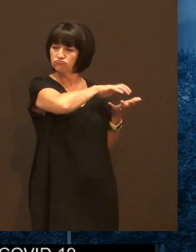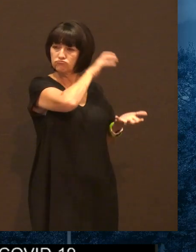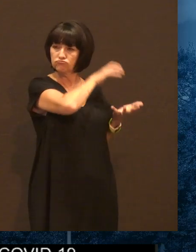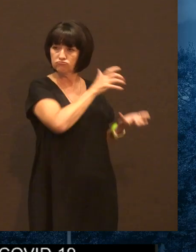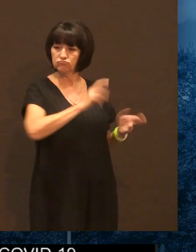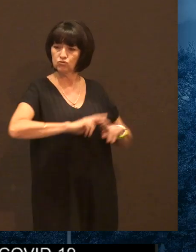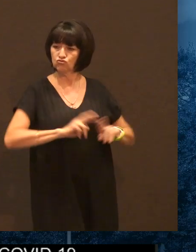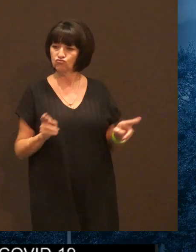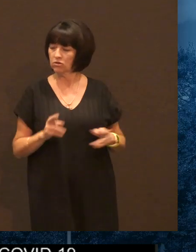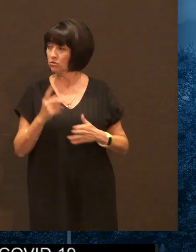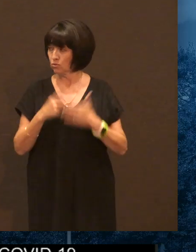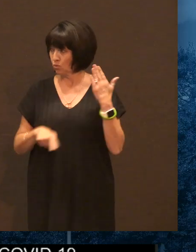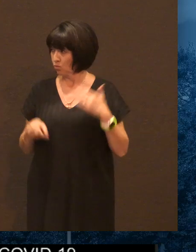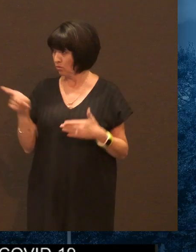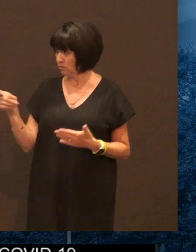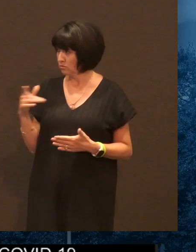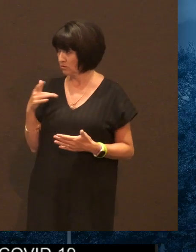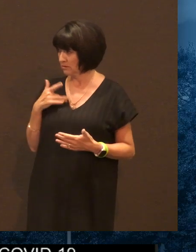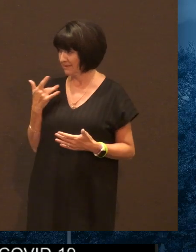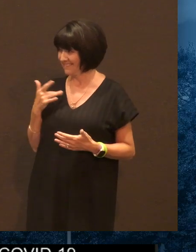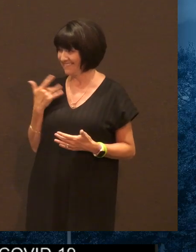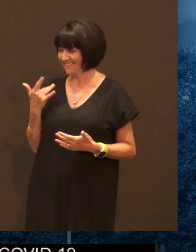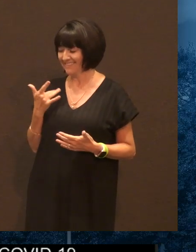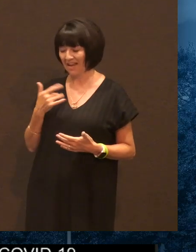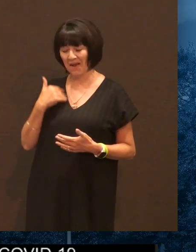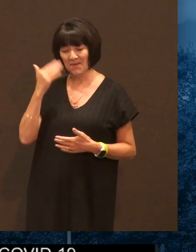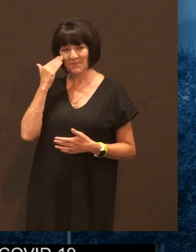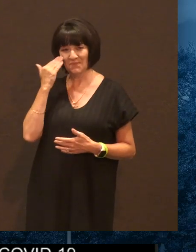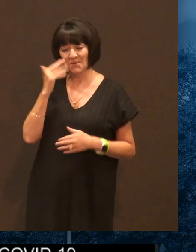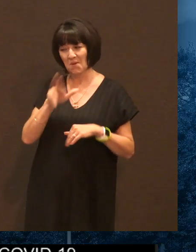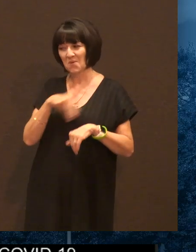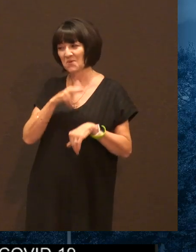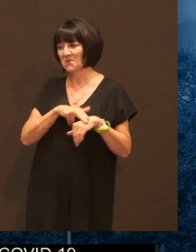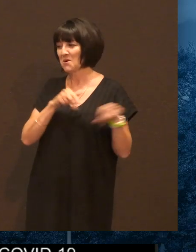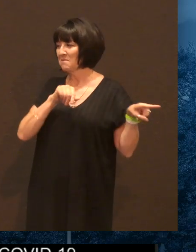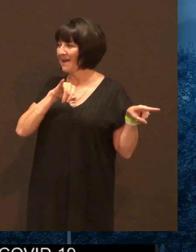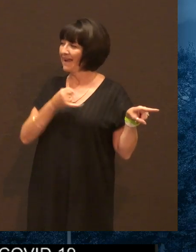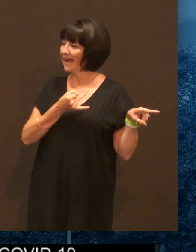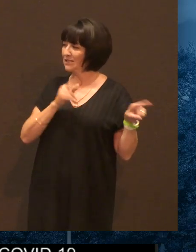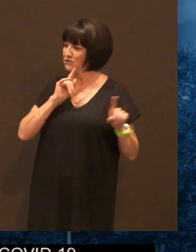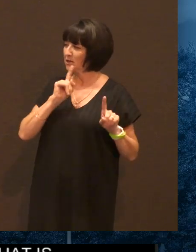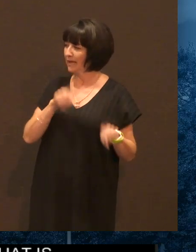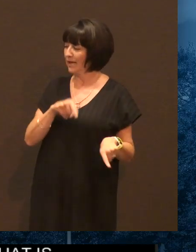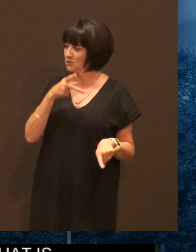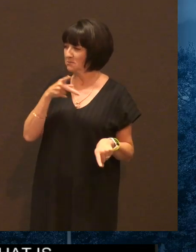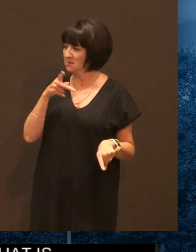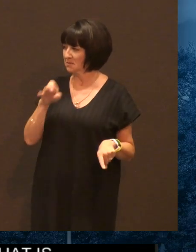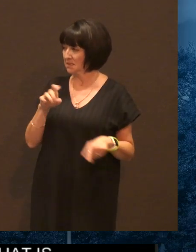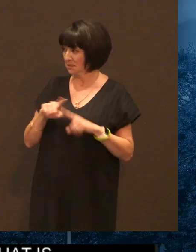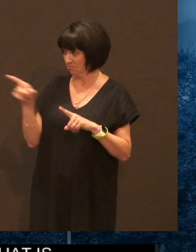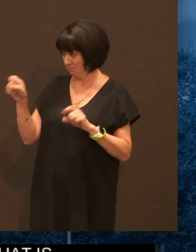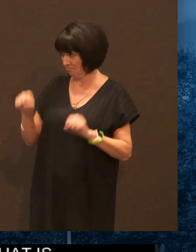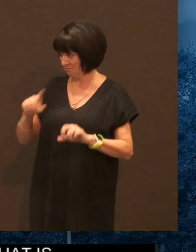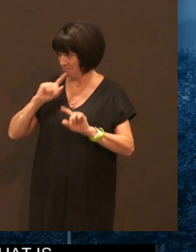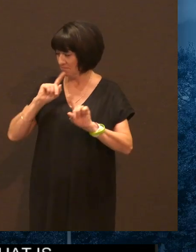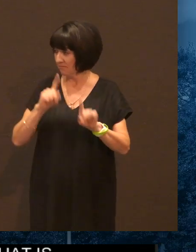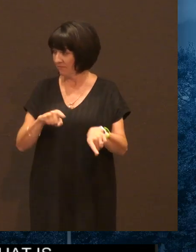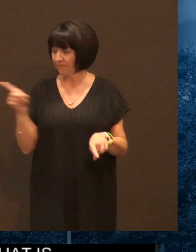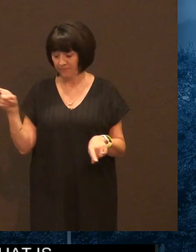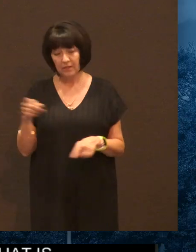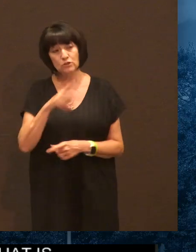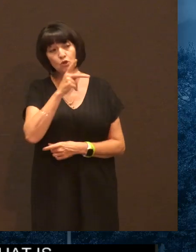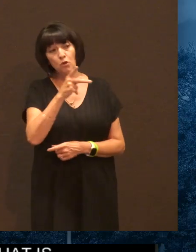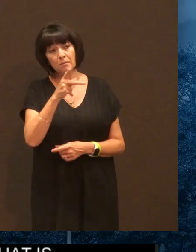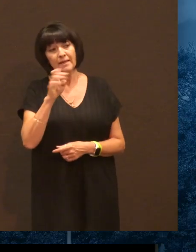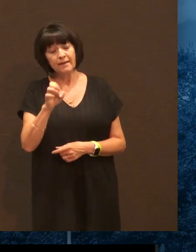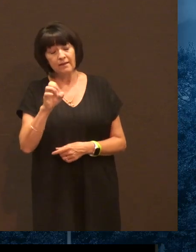is your normally AJ Shaw's review? Well, DPH has provided PPE for school nurses, so